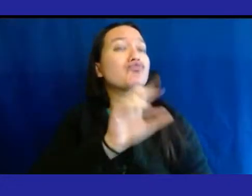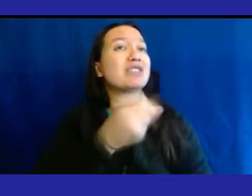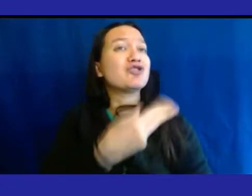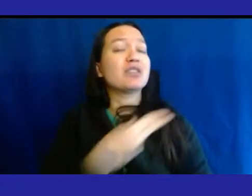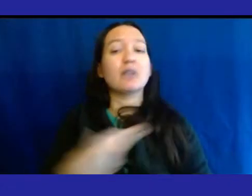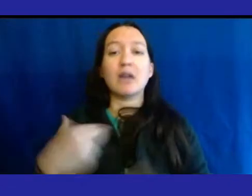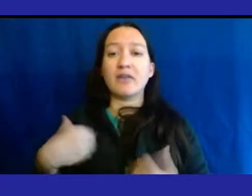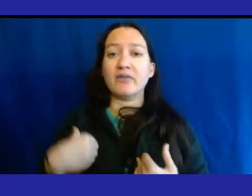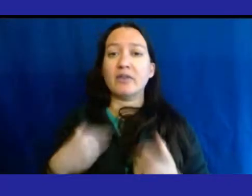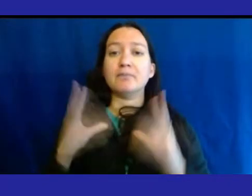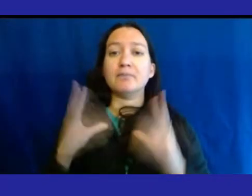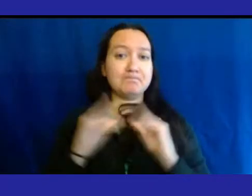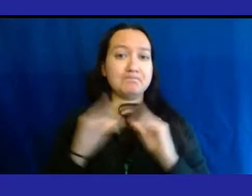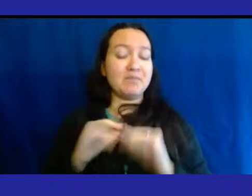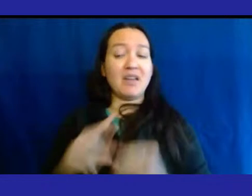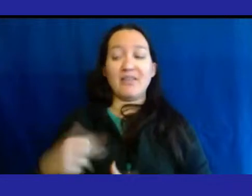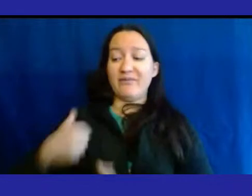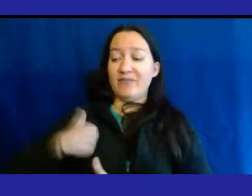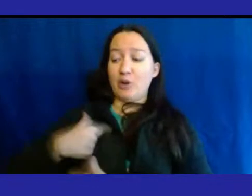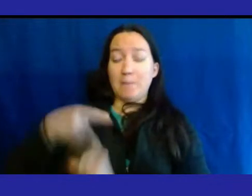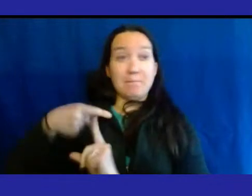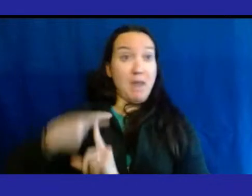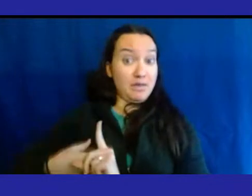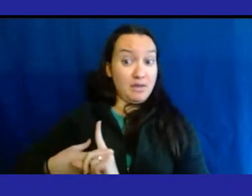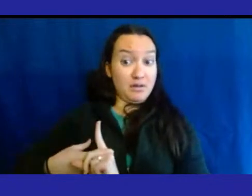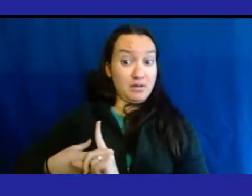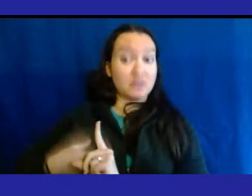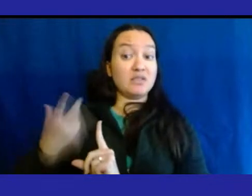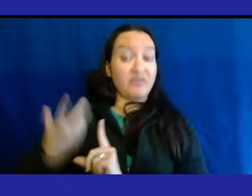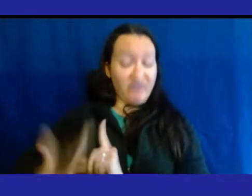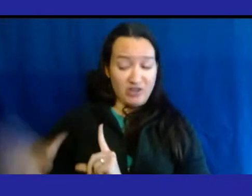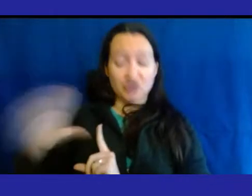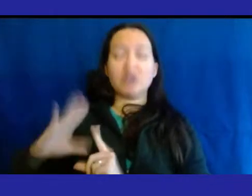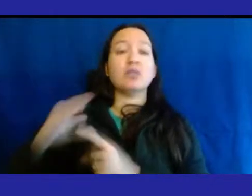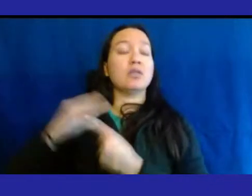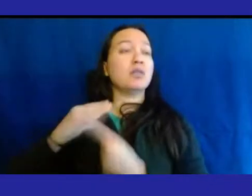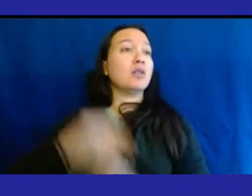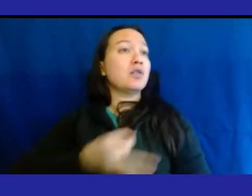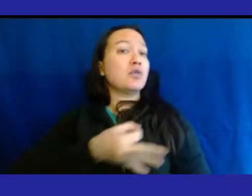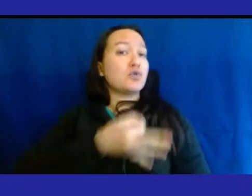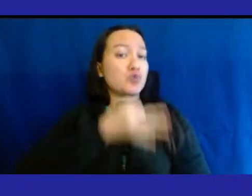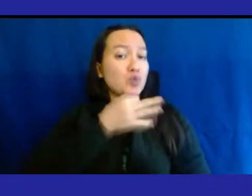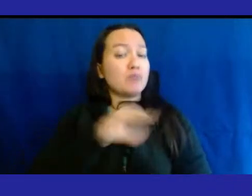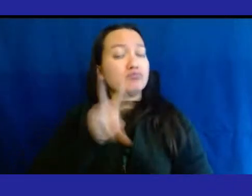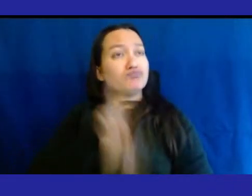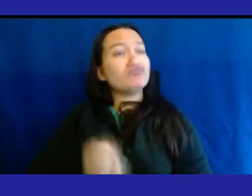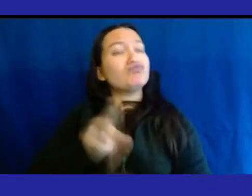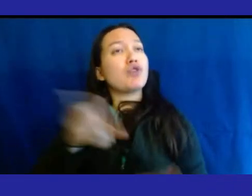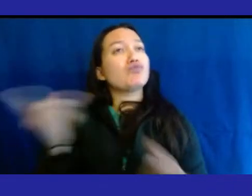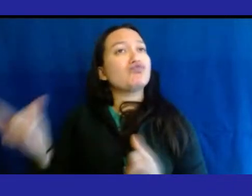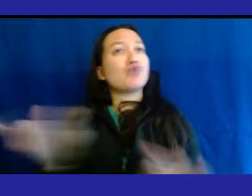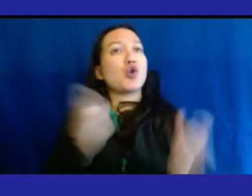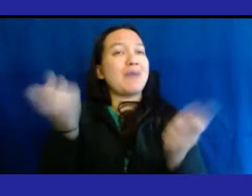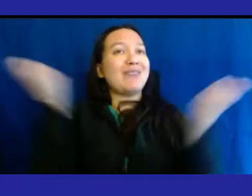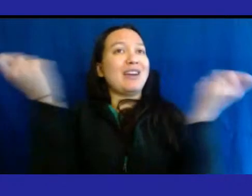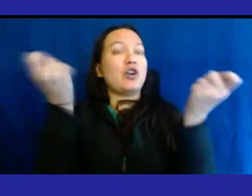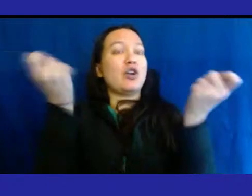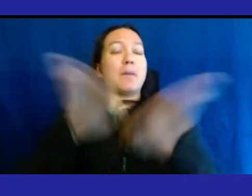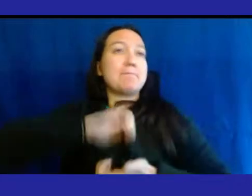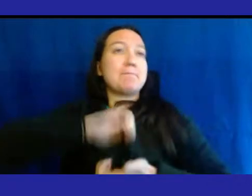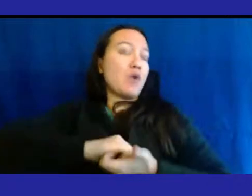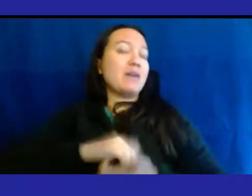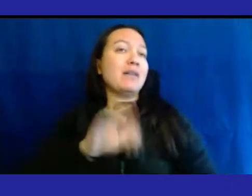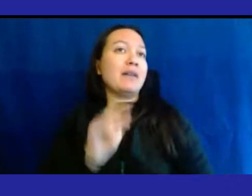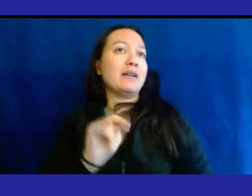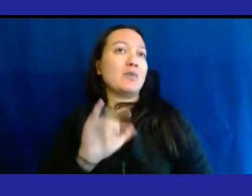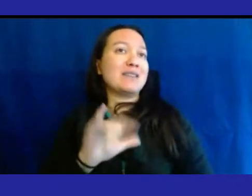symposium during Veterans Month. We also are also looking at recruitment fairs and partnering with the New York City